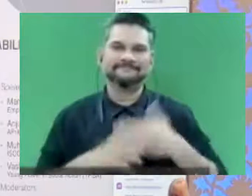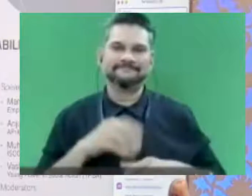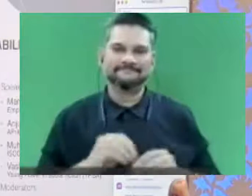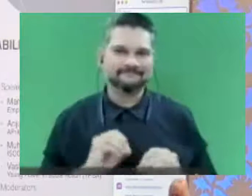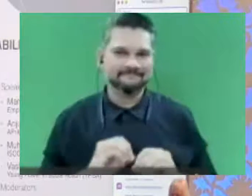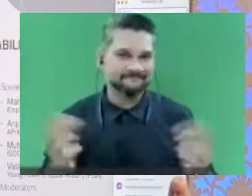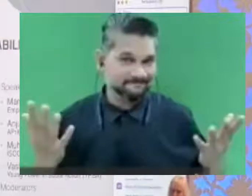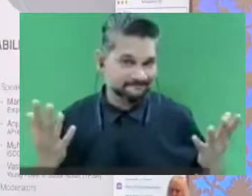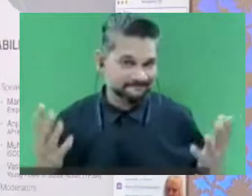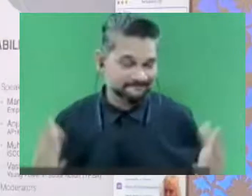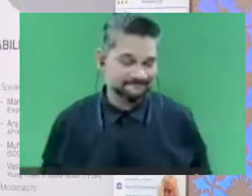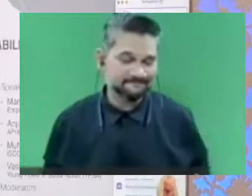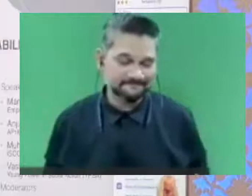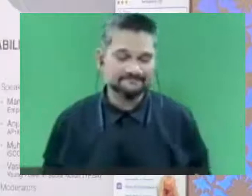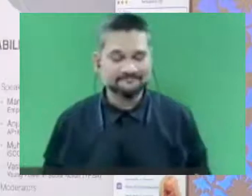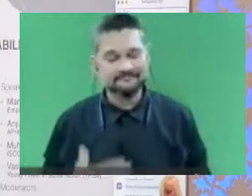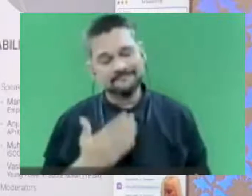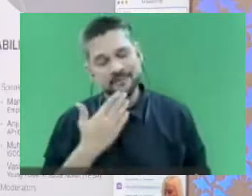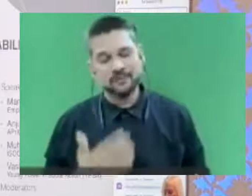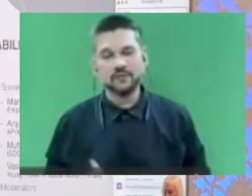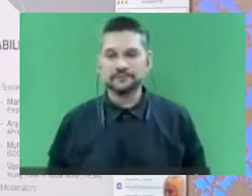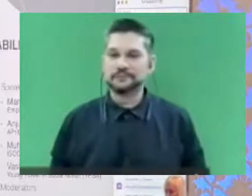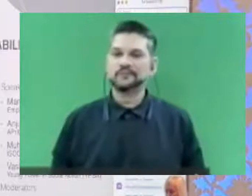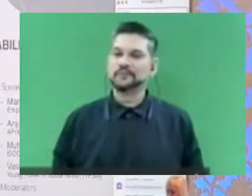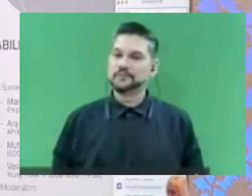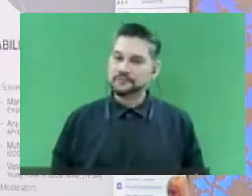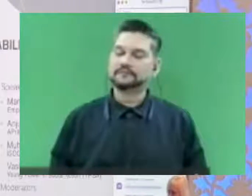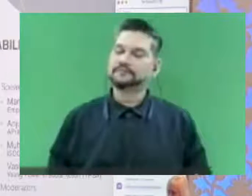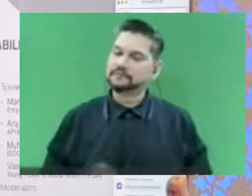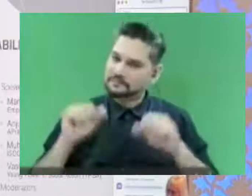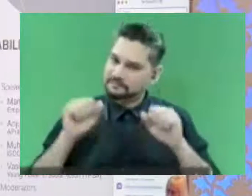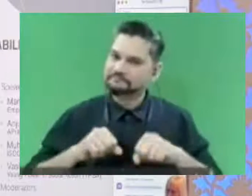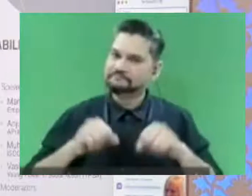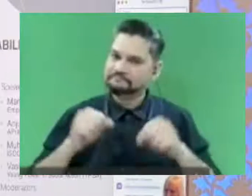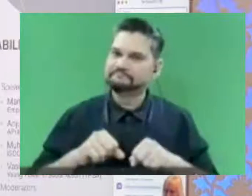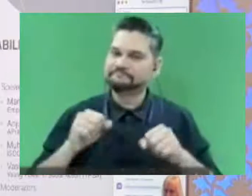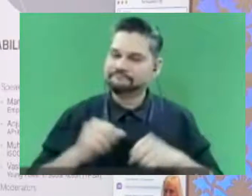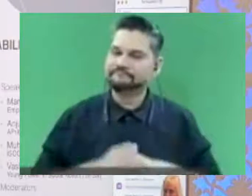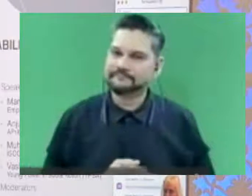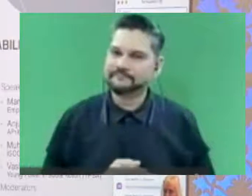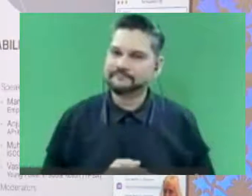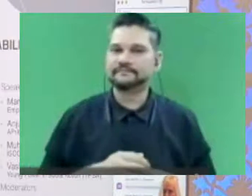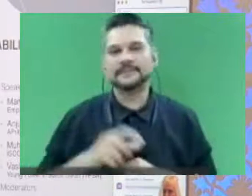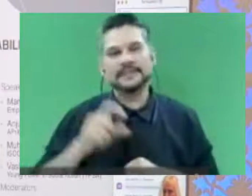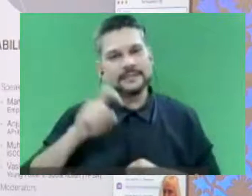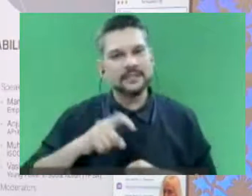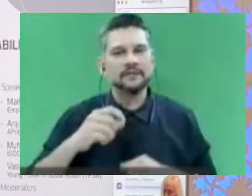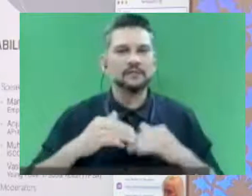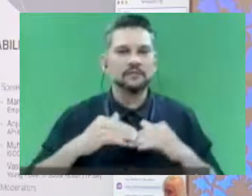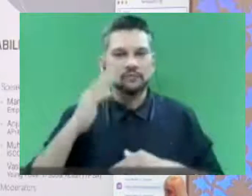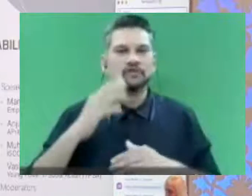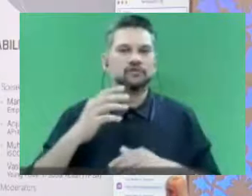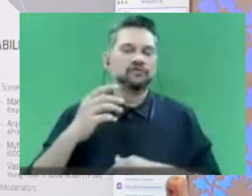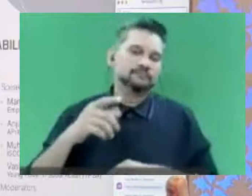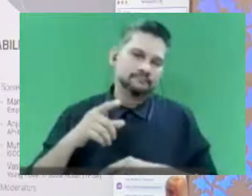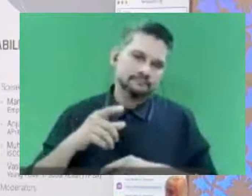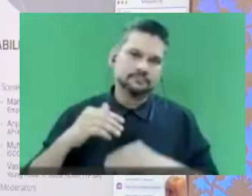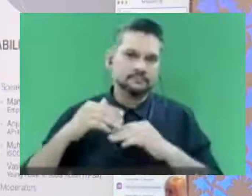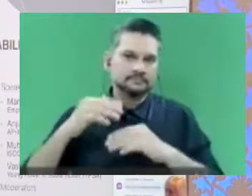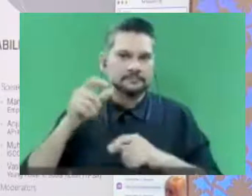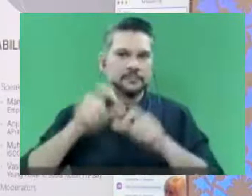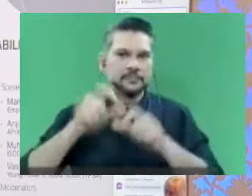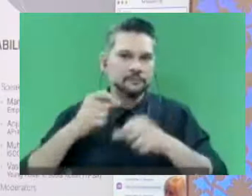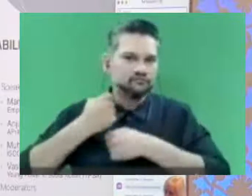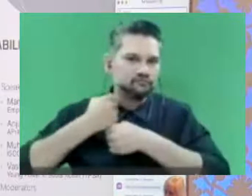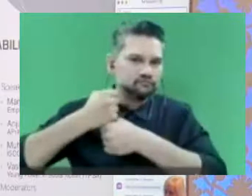Thank you. Yes, again, we need that representation on the highest levels as well as